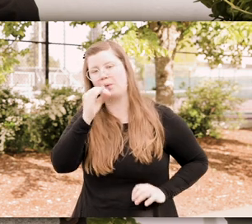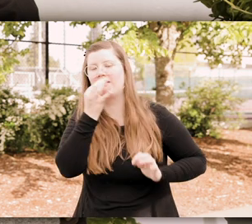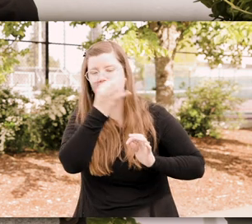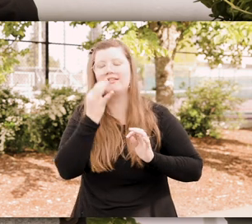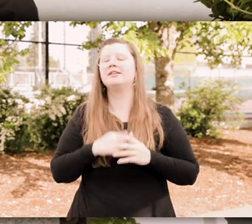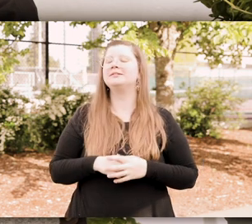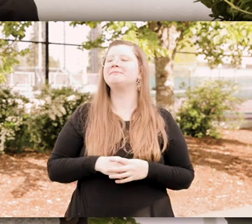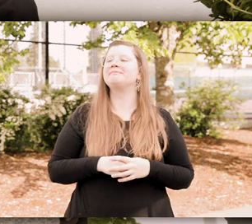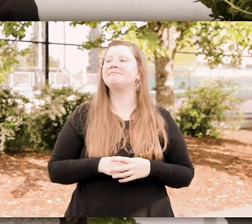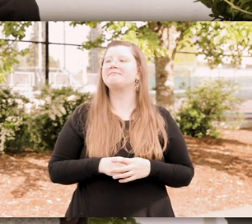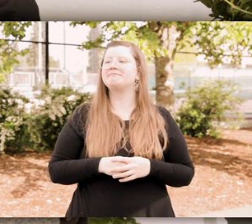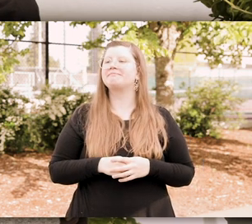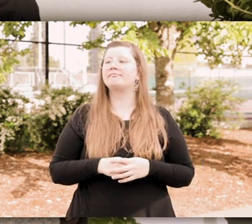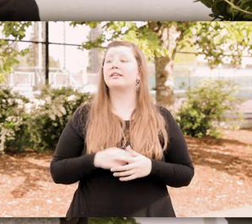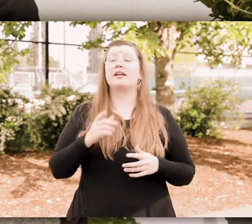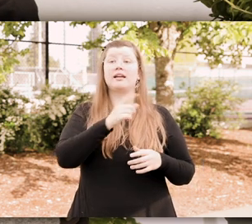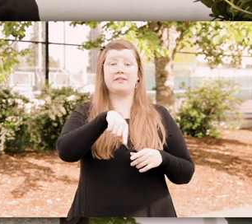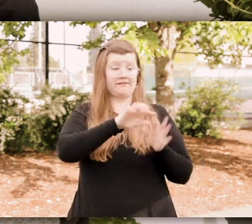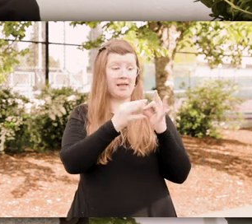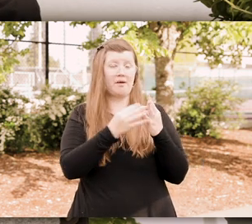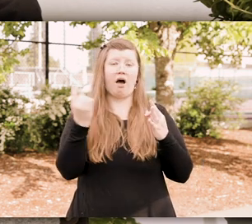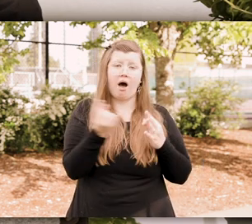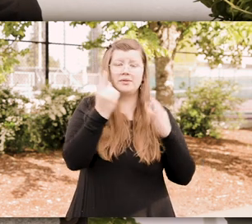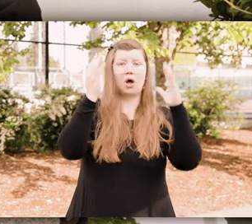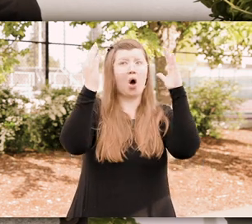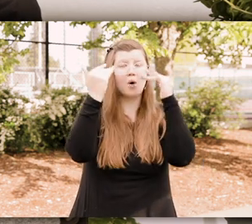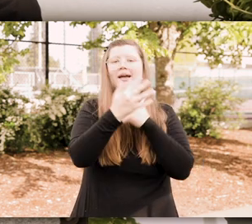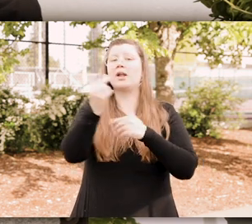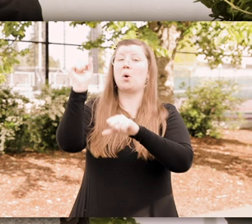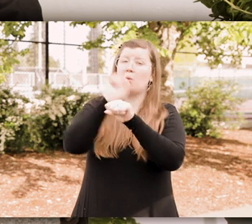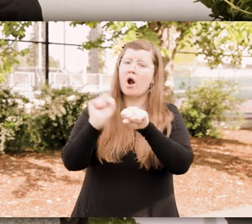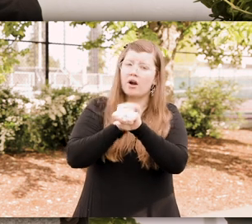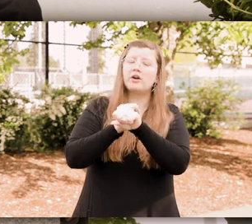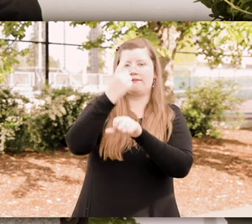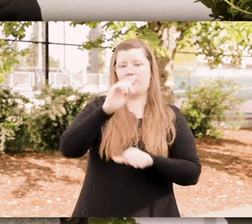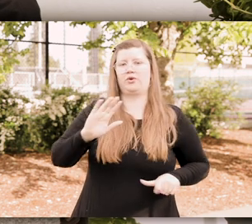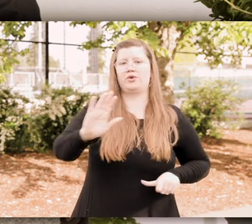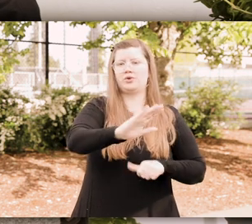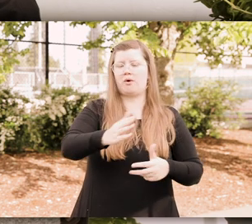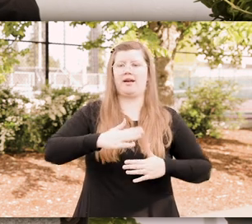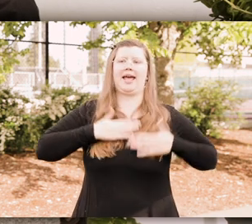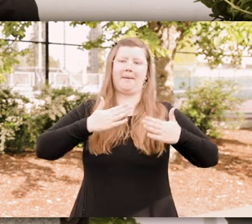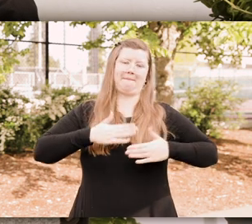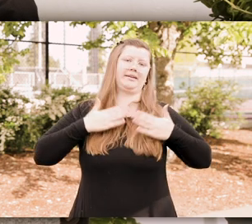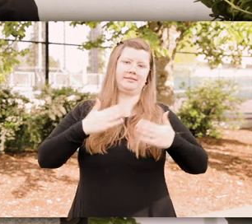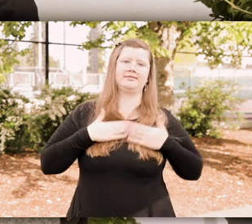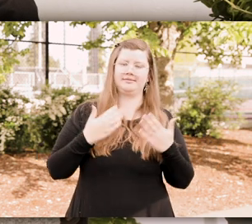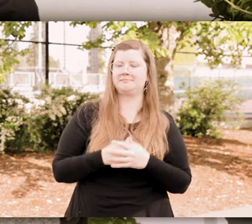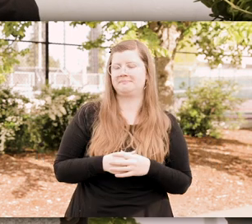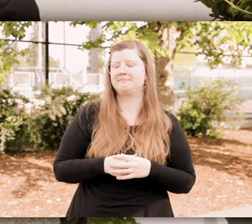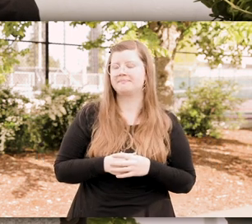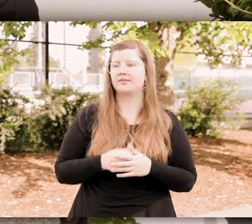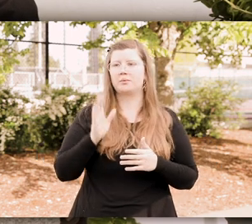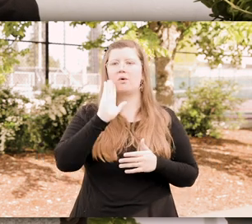you. They'll always be there for you. They are here for you today and so very proud